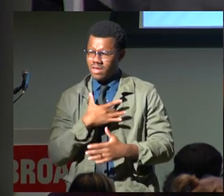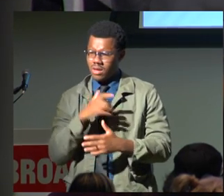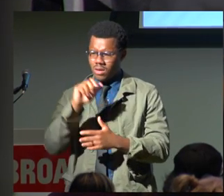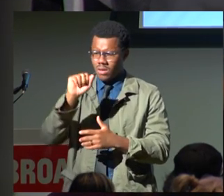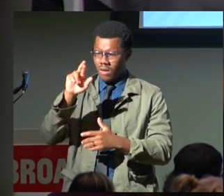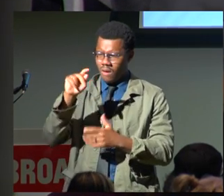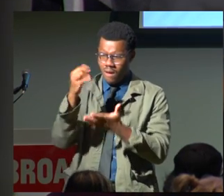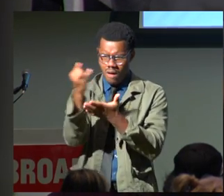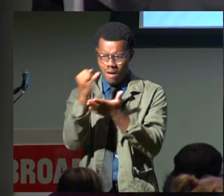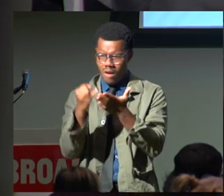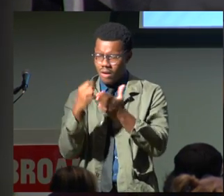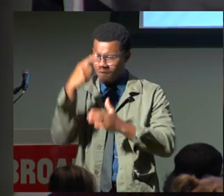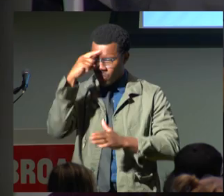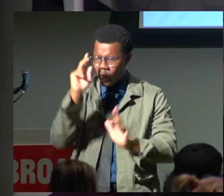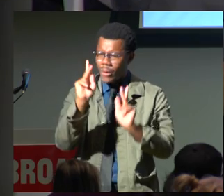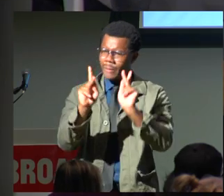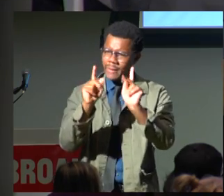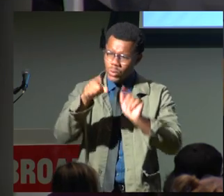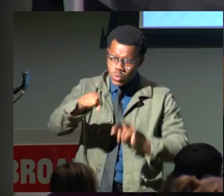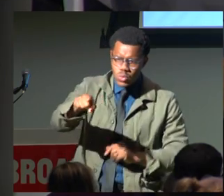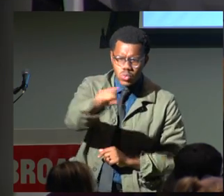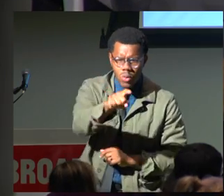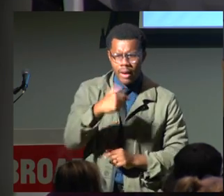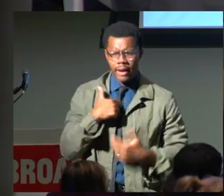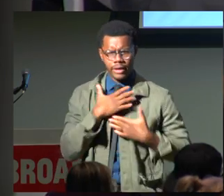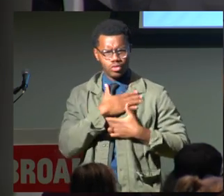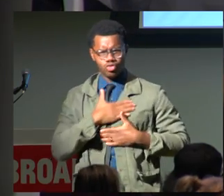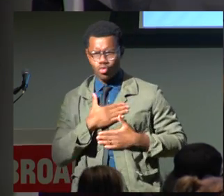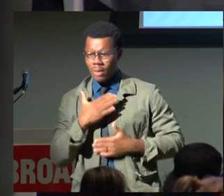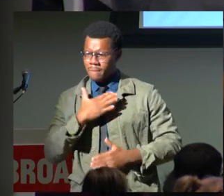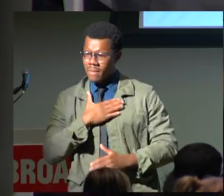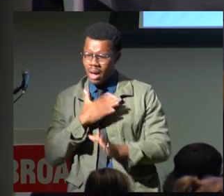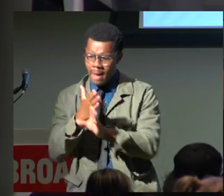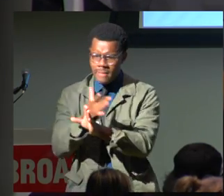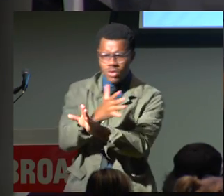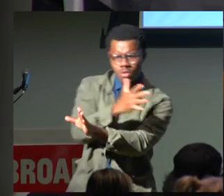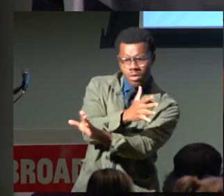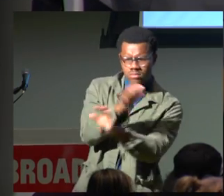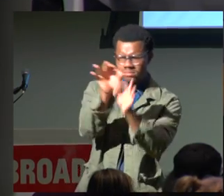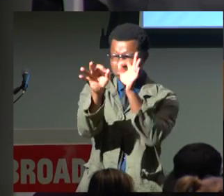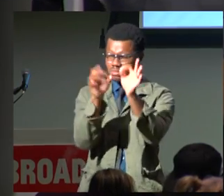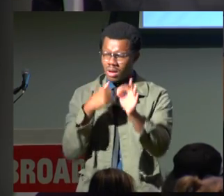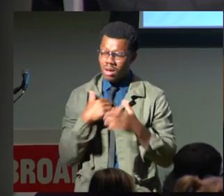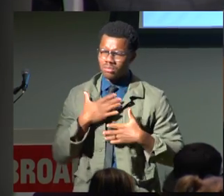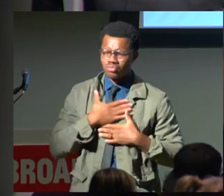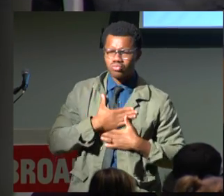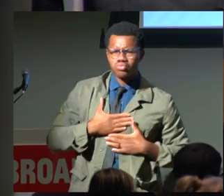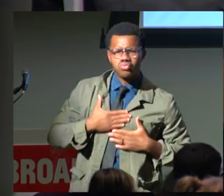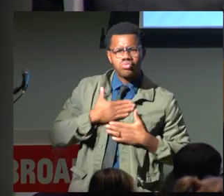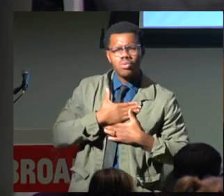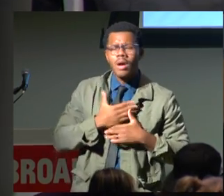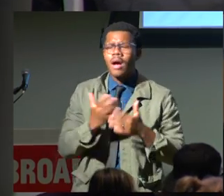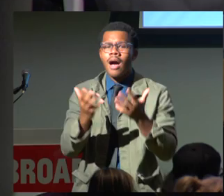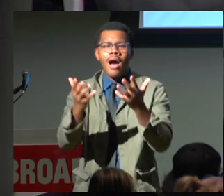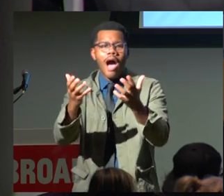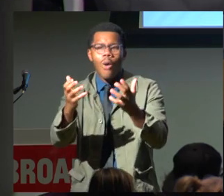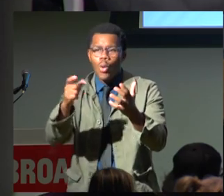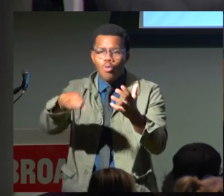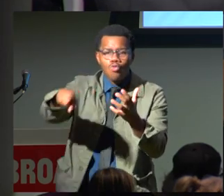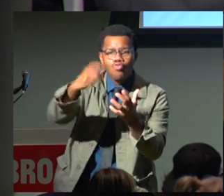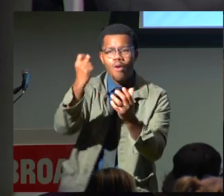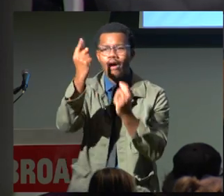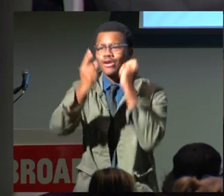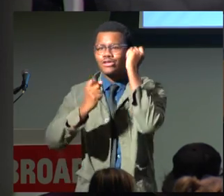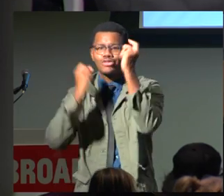is why I enjoy opportunities like this, because I try to speak in such a way where it's relatable to the people.